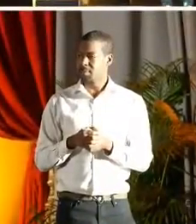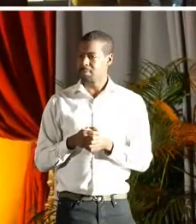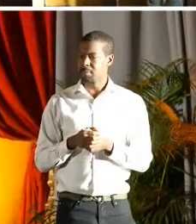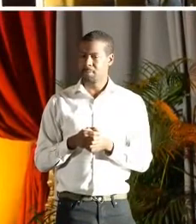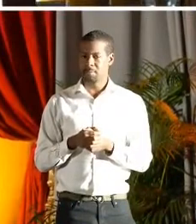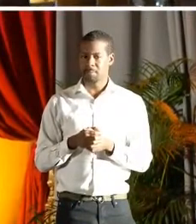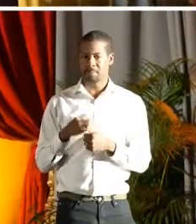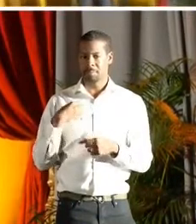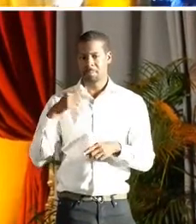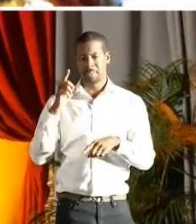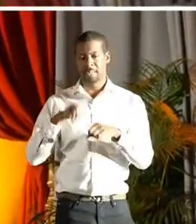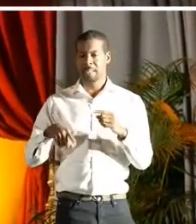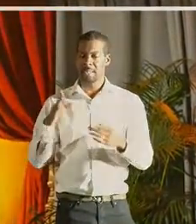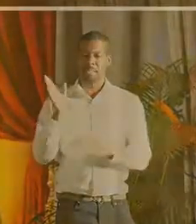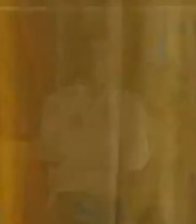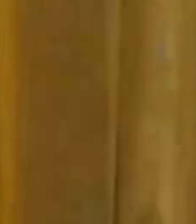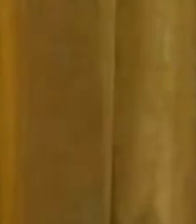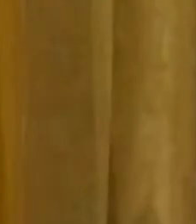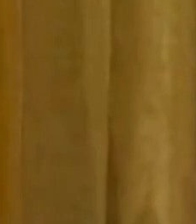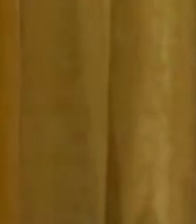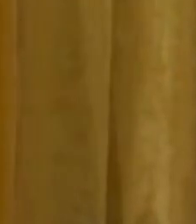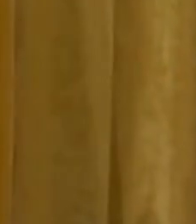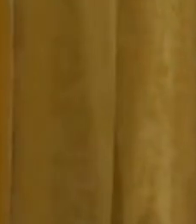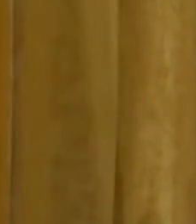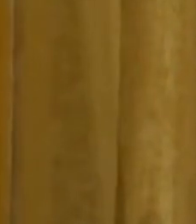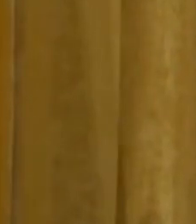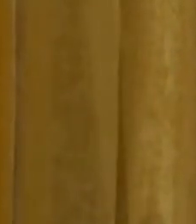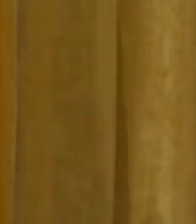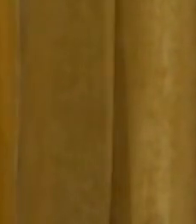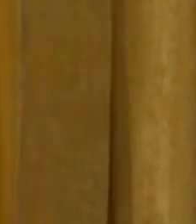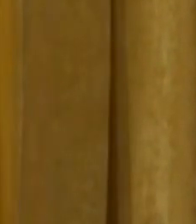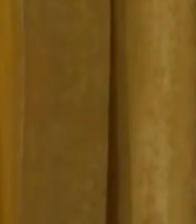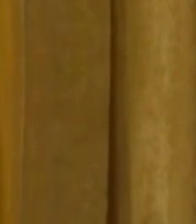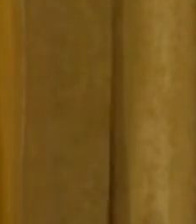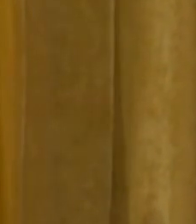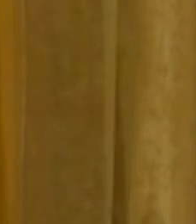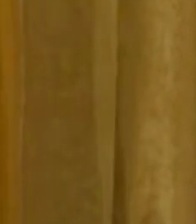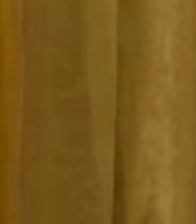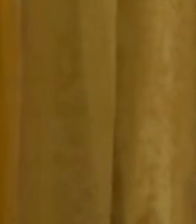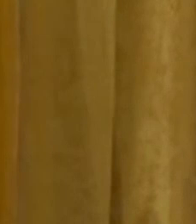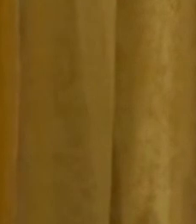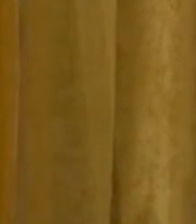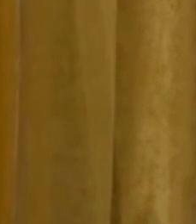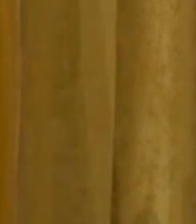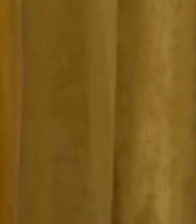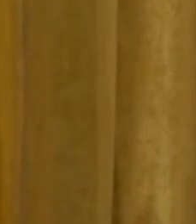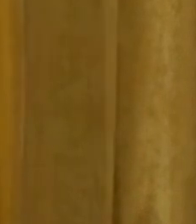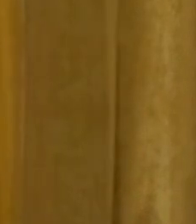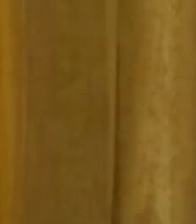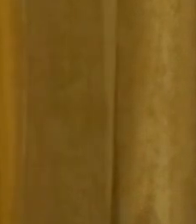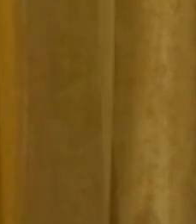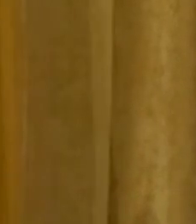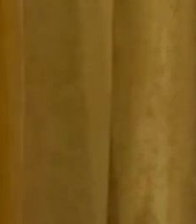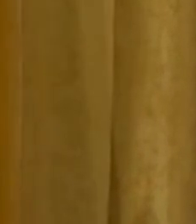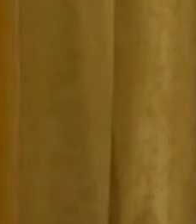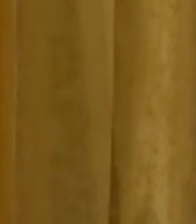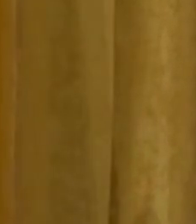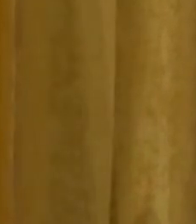I can't sing that like Nina, but I say it with the anger and love of a native son once